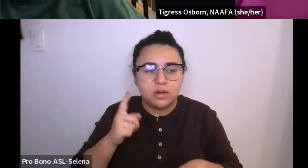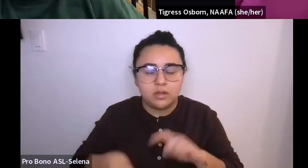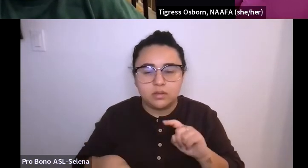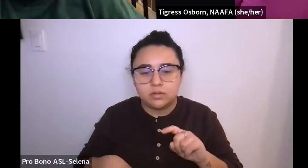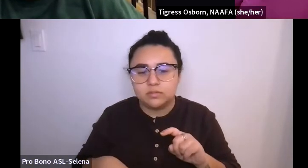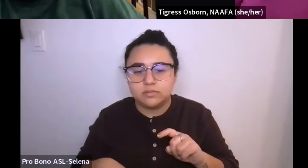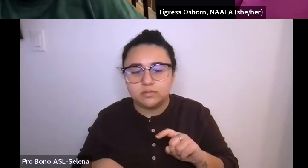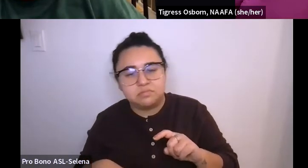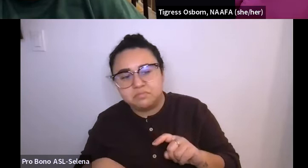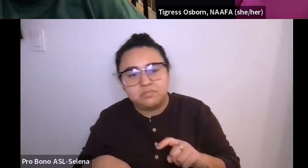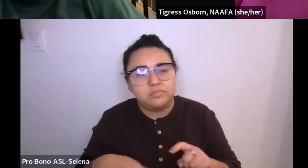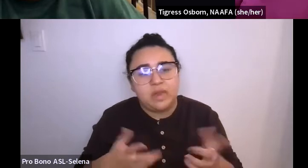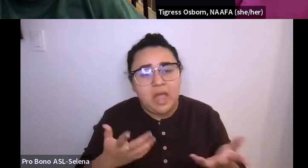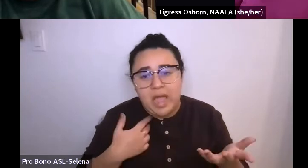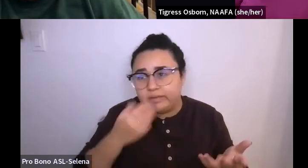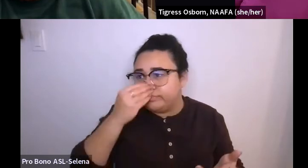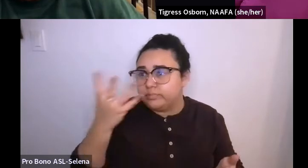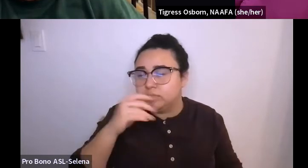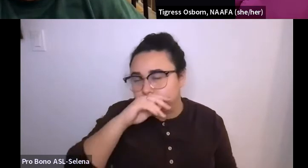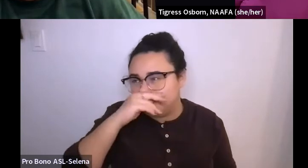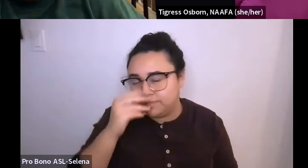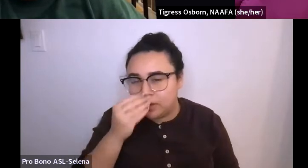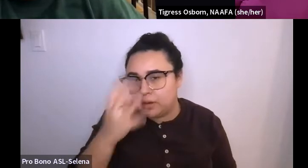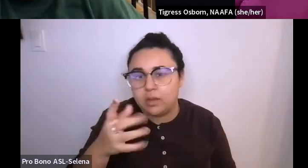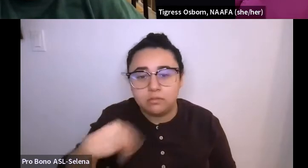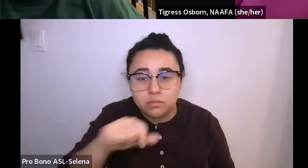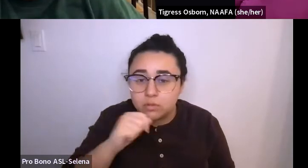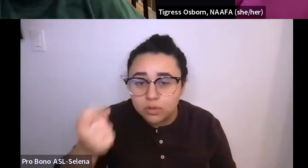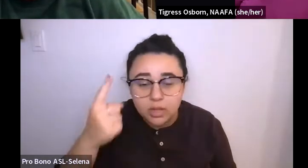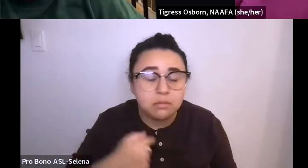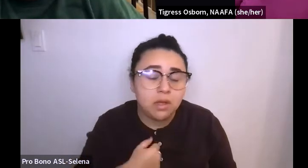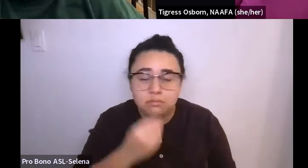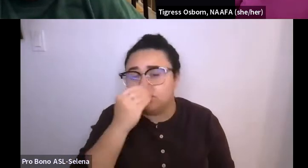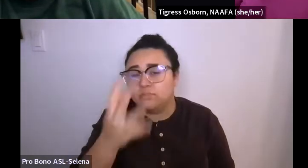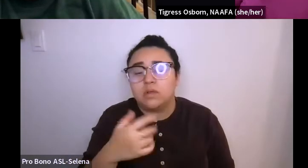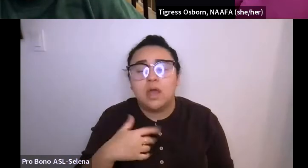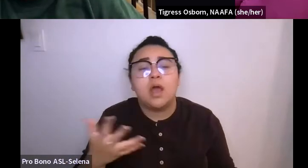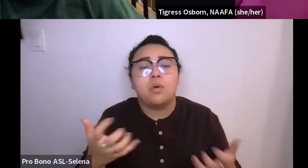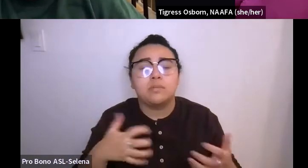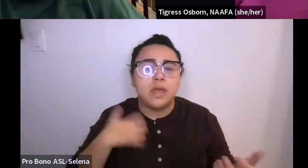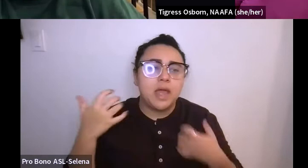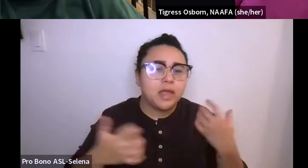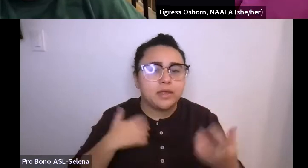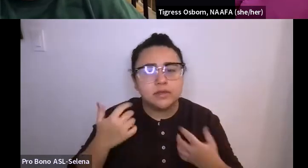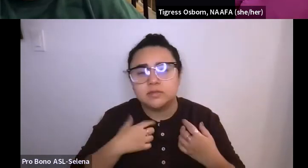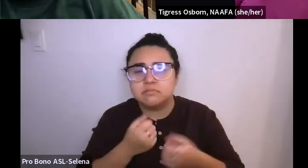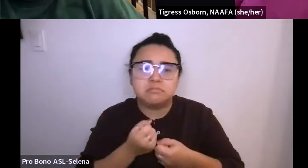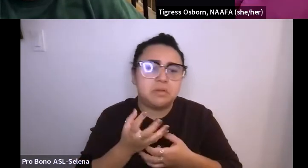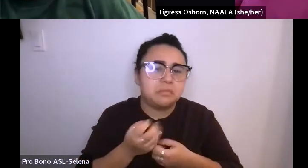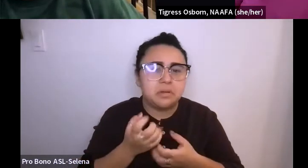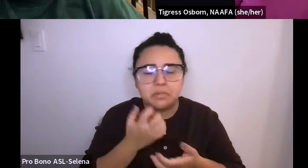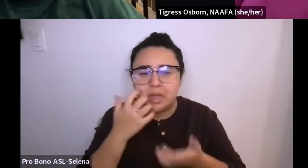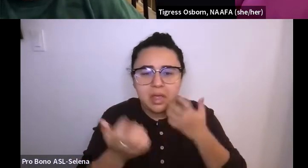I just couldn't care about people who didn't get it. I just didn't care. I just wanted to scream and shout and be really angry. And I just wanted my